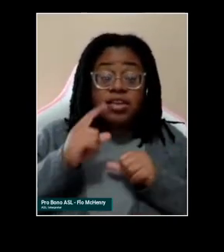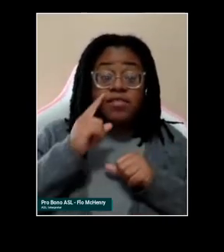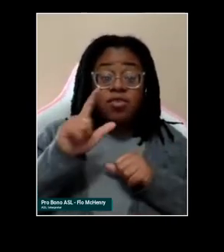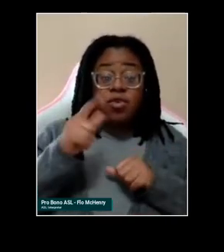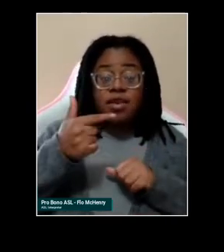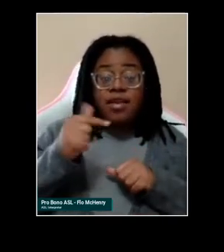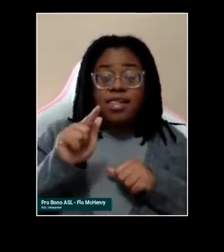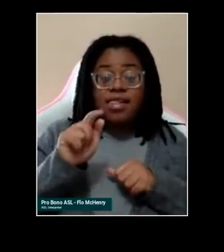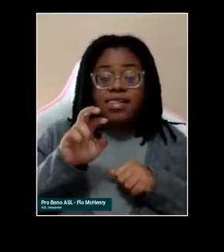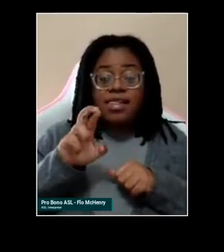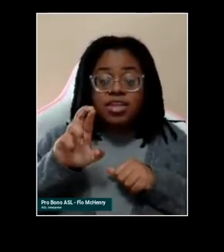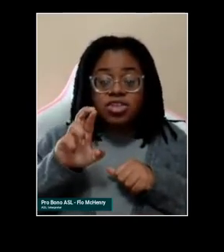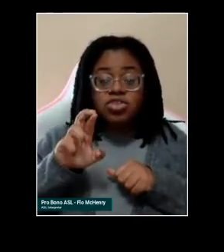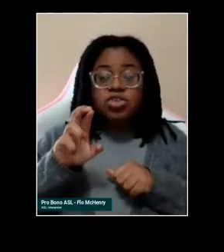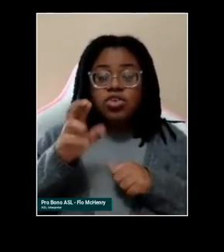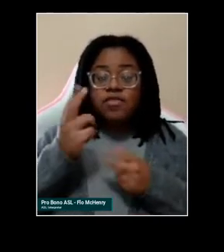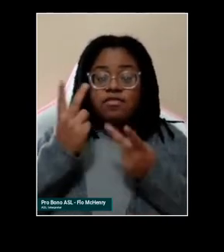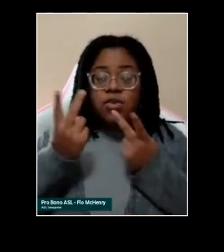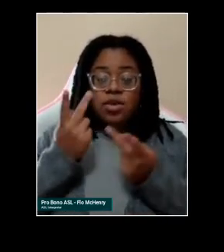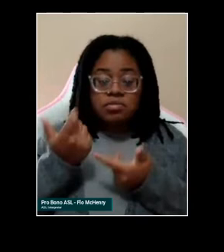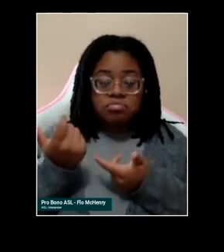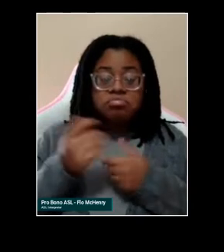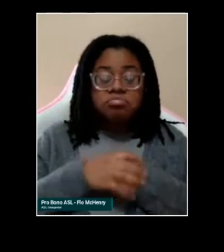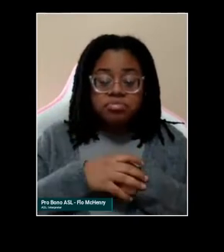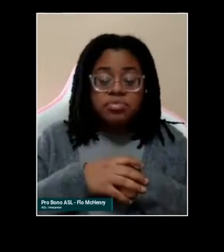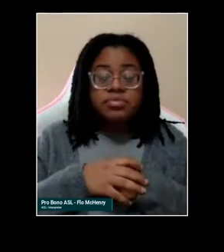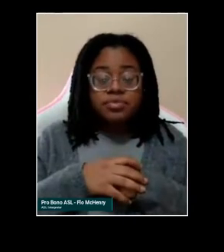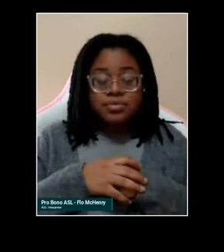glaciers receding.